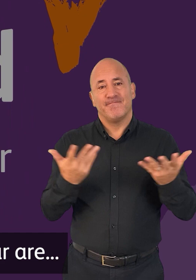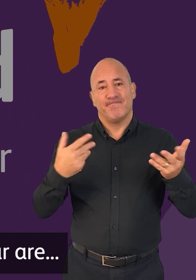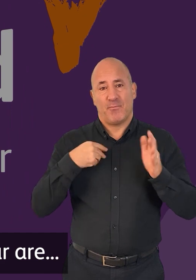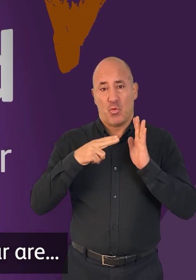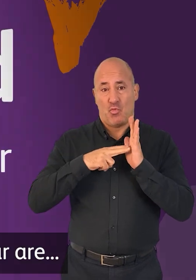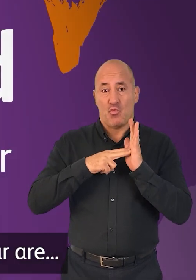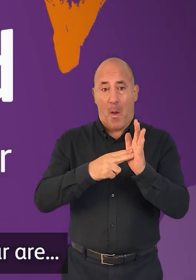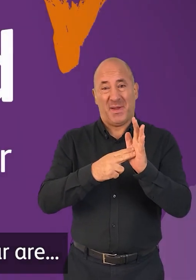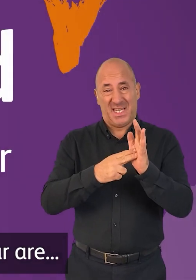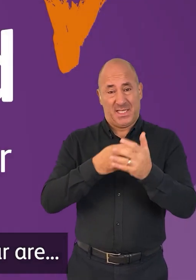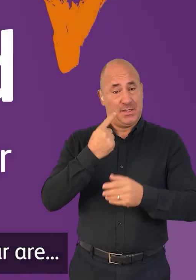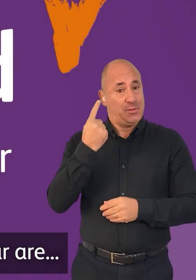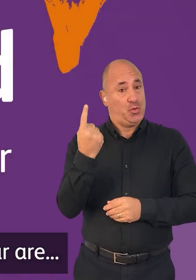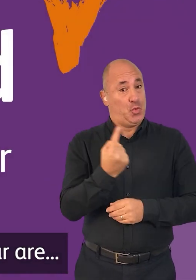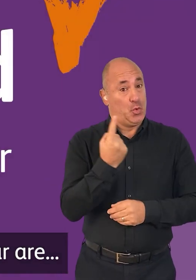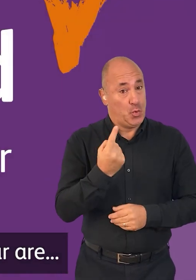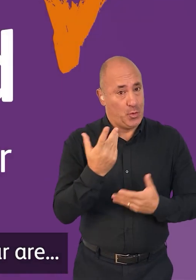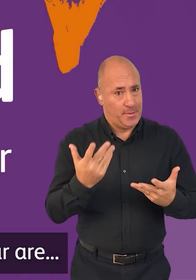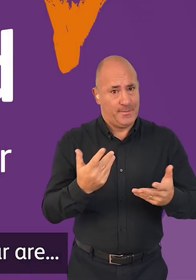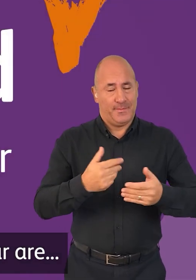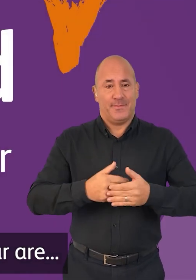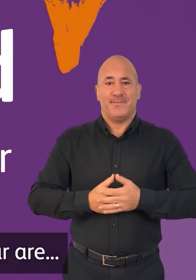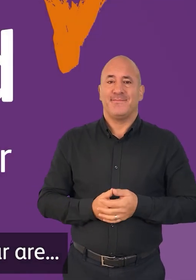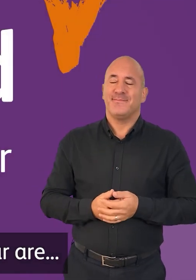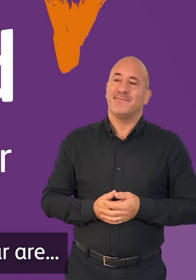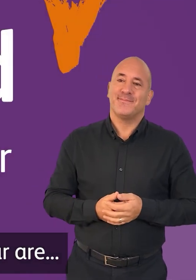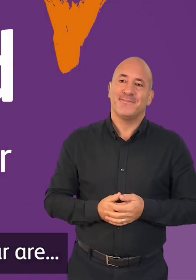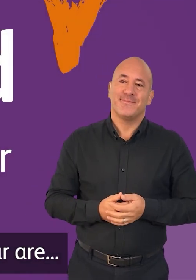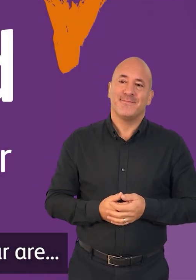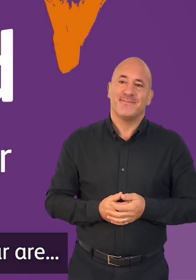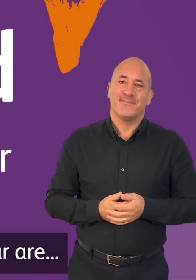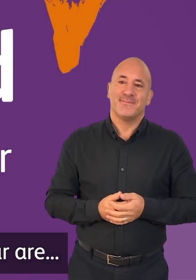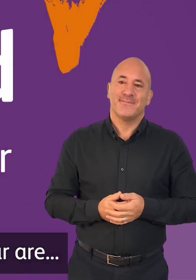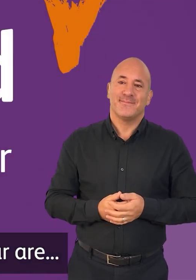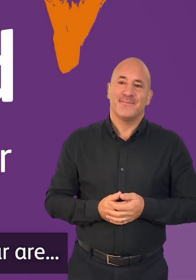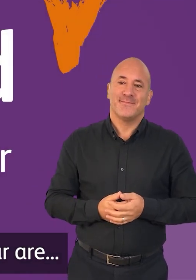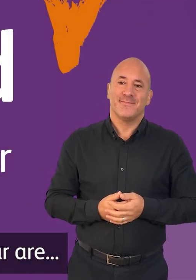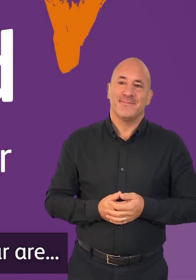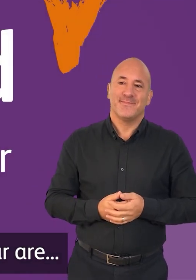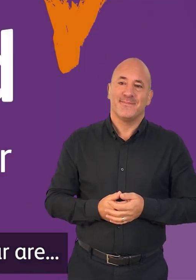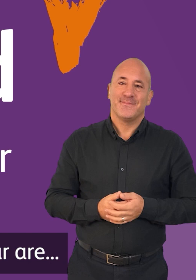The nominees for Young Person of the Year are